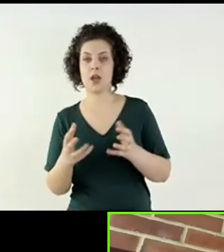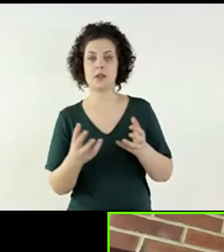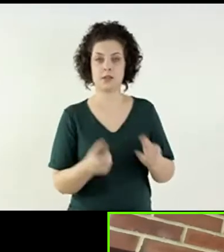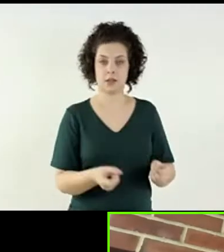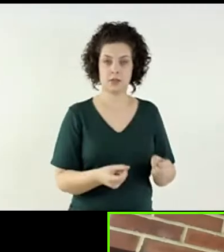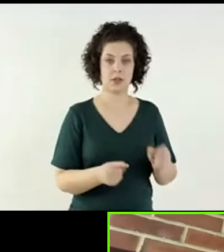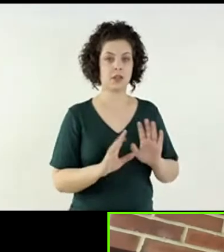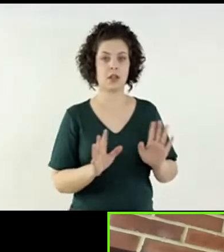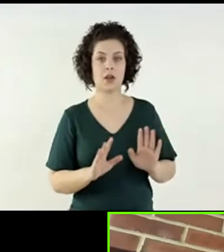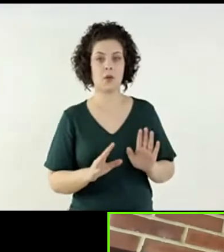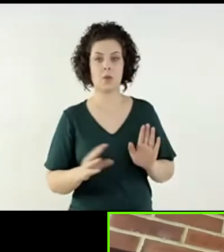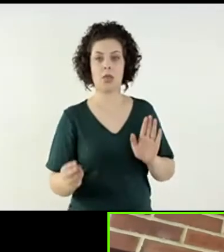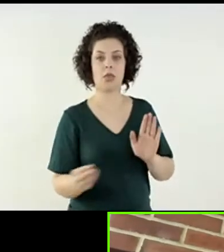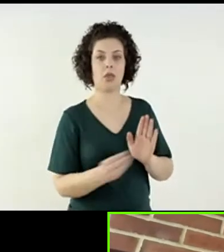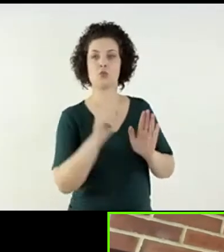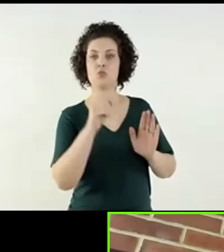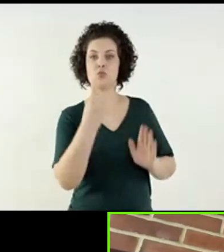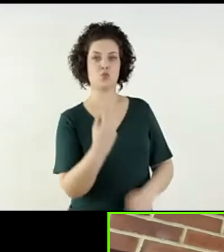movement.